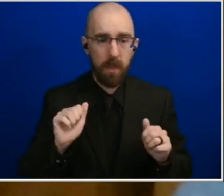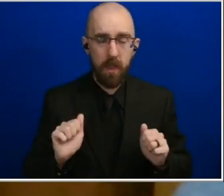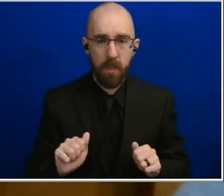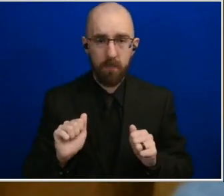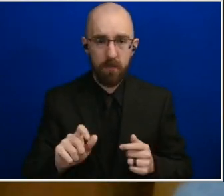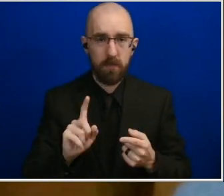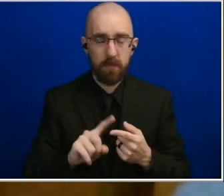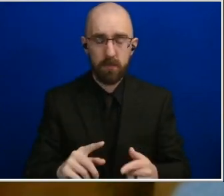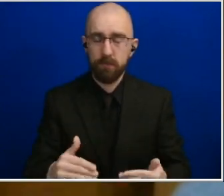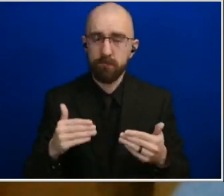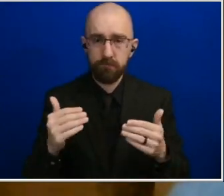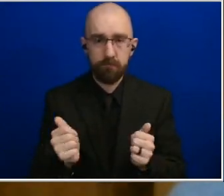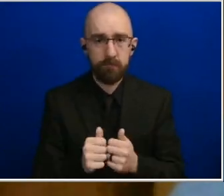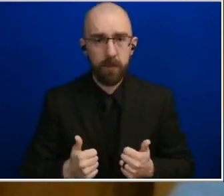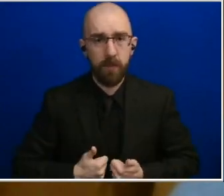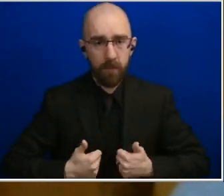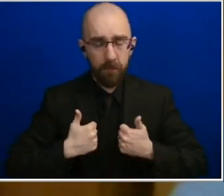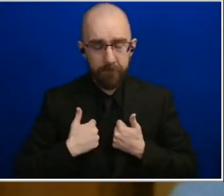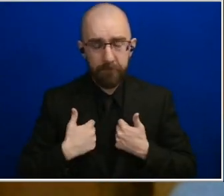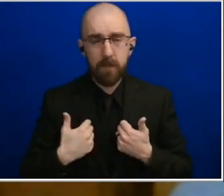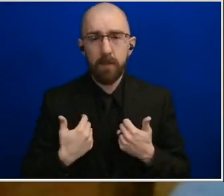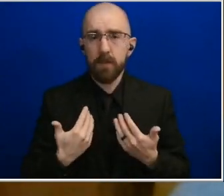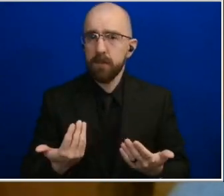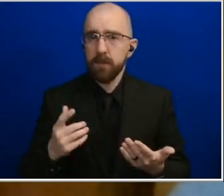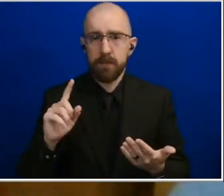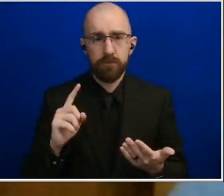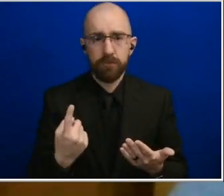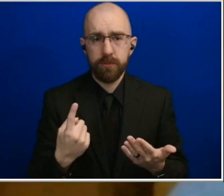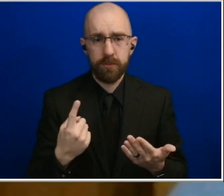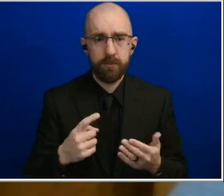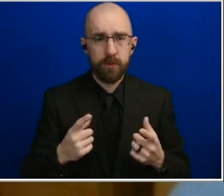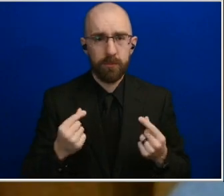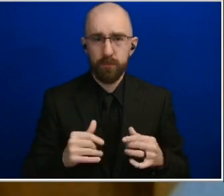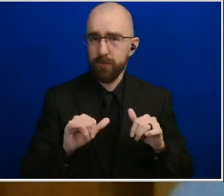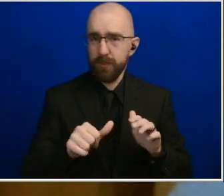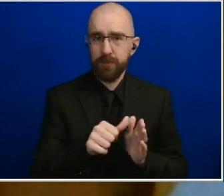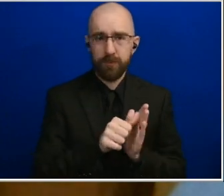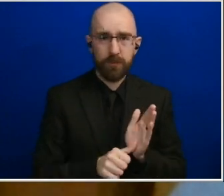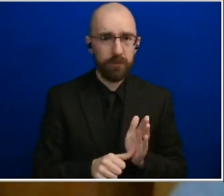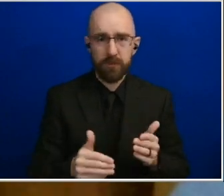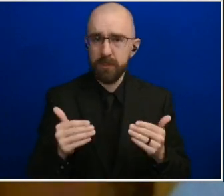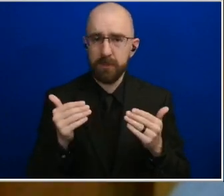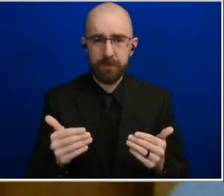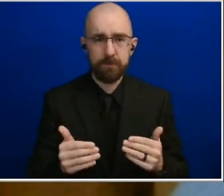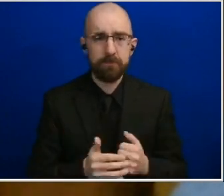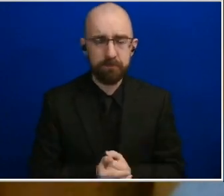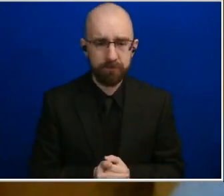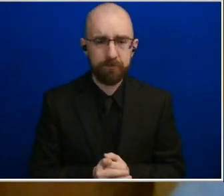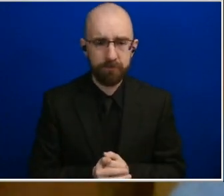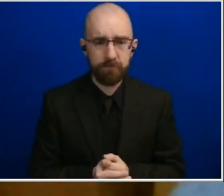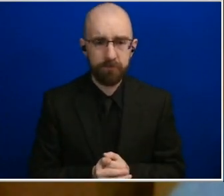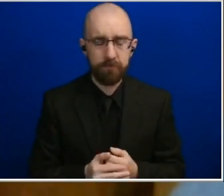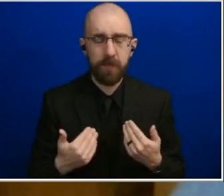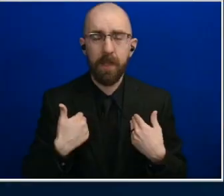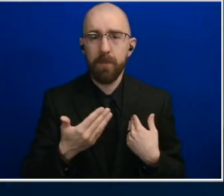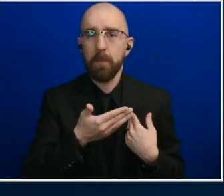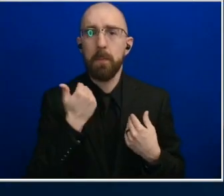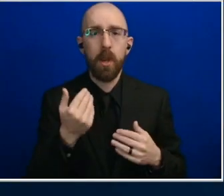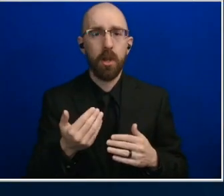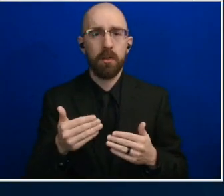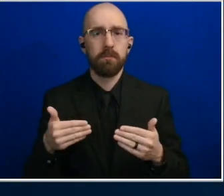my life and was to do this surgery and have a better future.